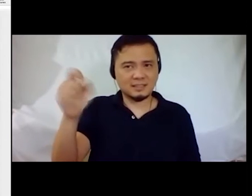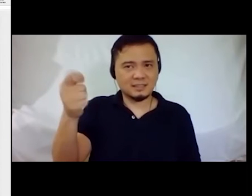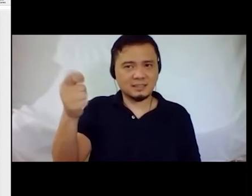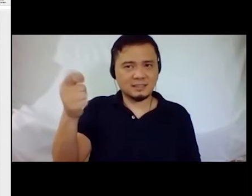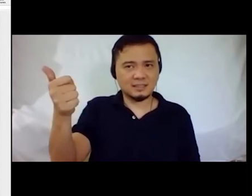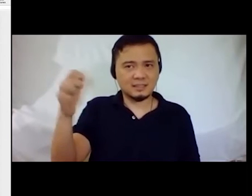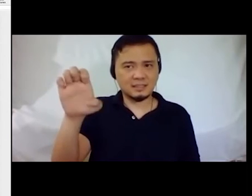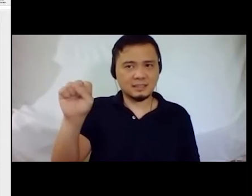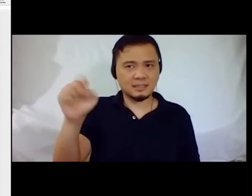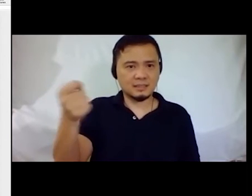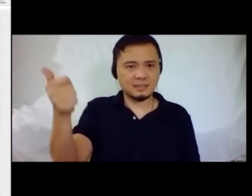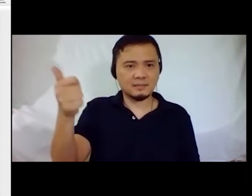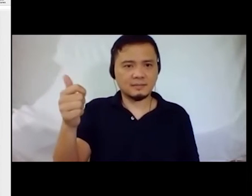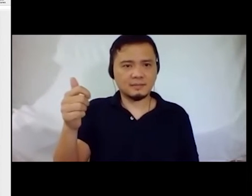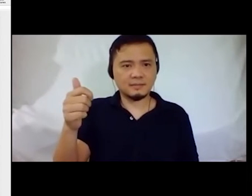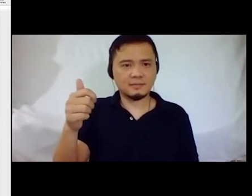on this one.